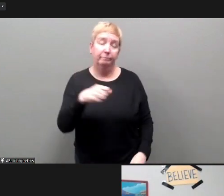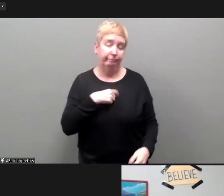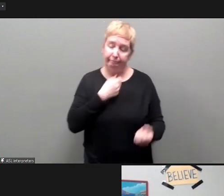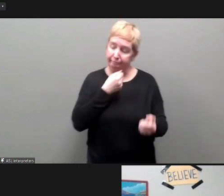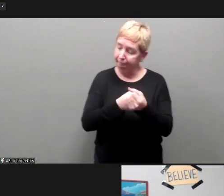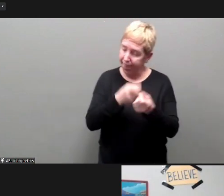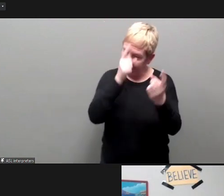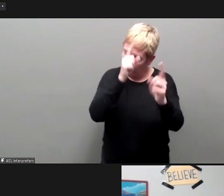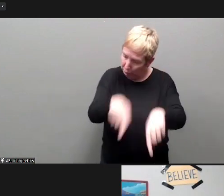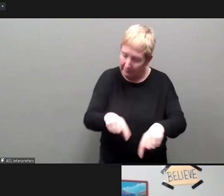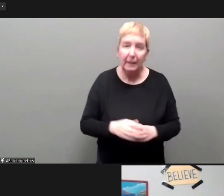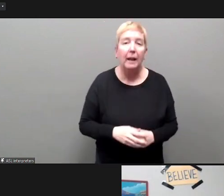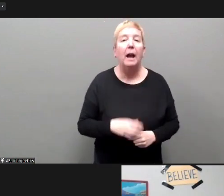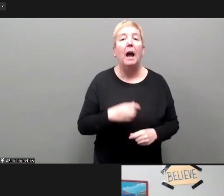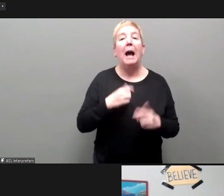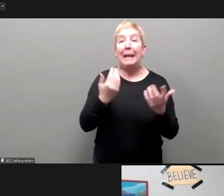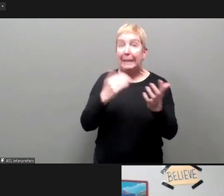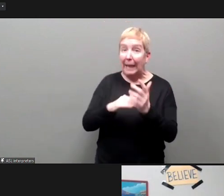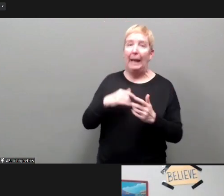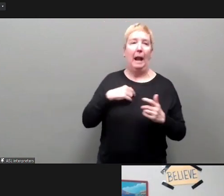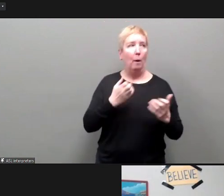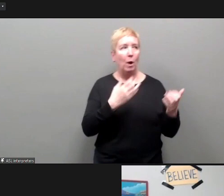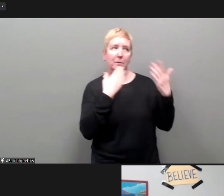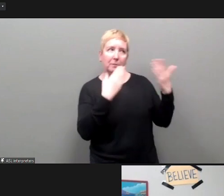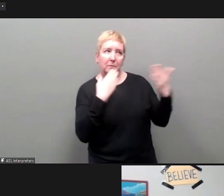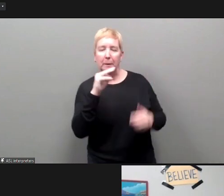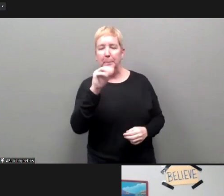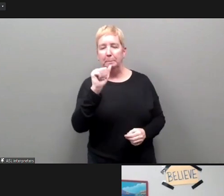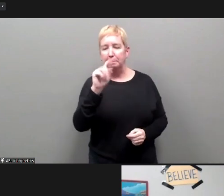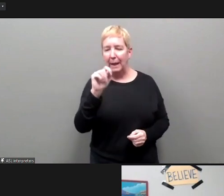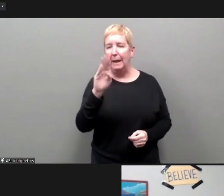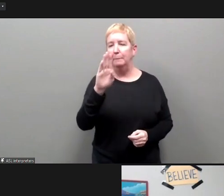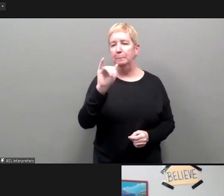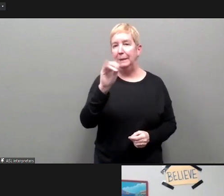to Matt Bieber for his role in DOH as our